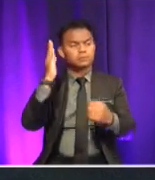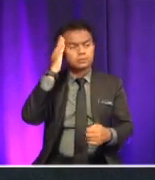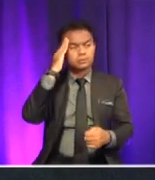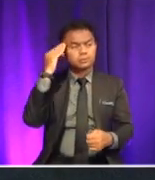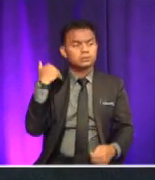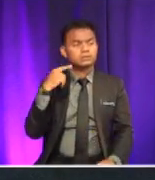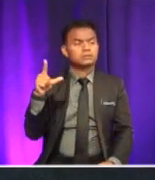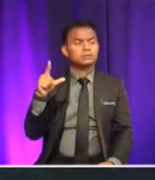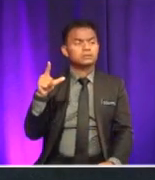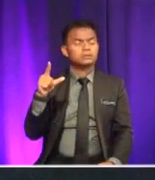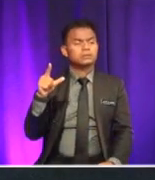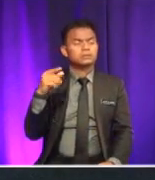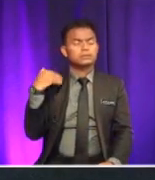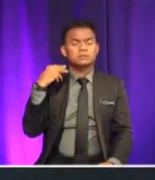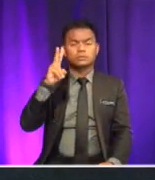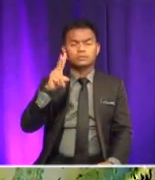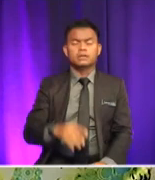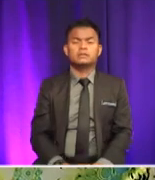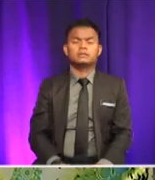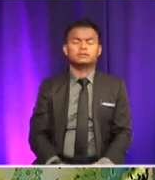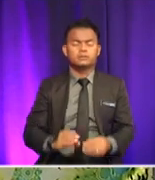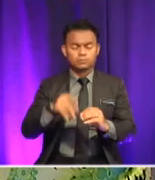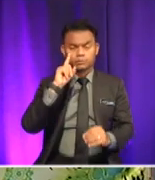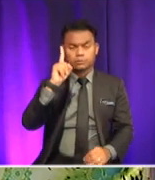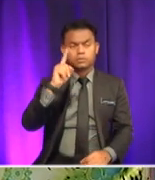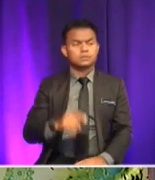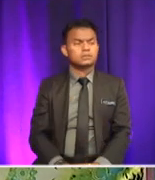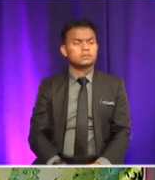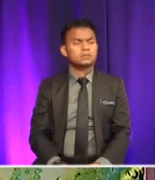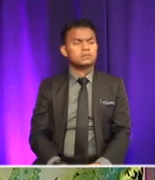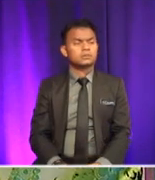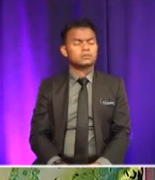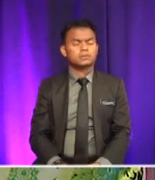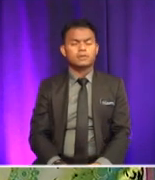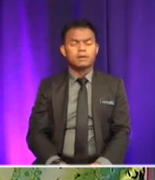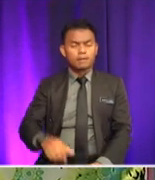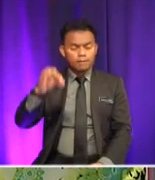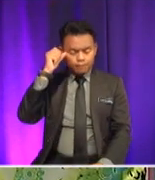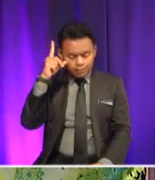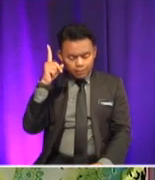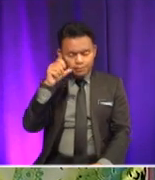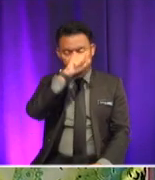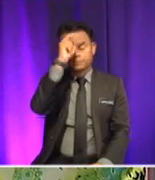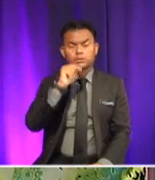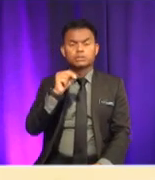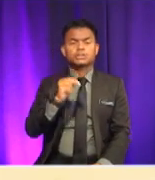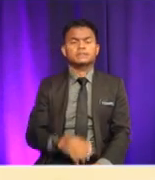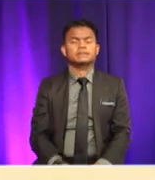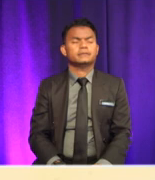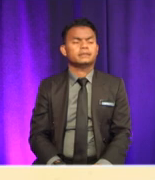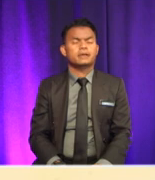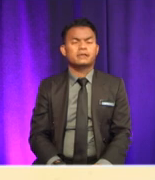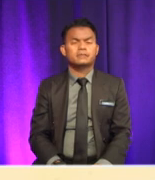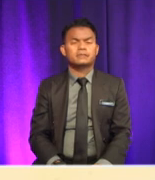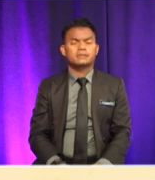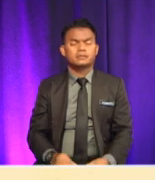are some of the things you need to do first. Number one, make sense of the question. Understand the question very clearly. Number two,